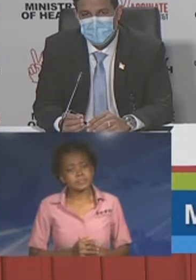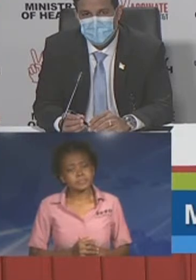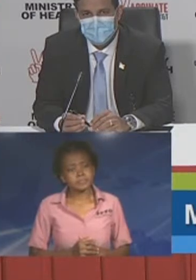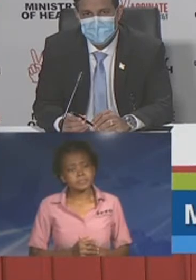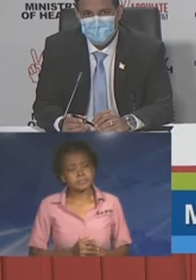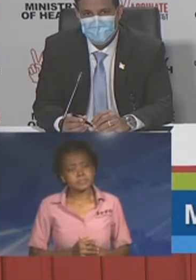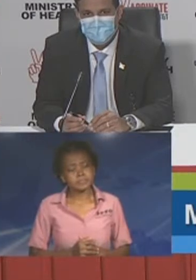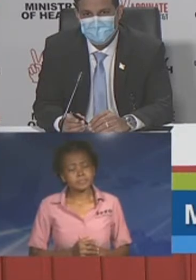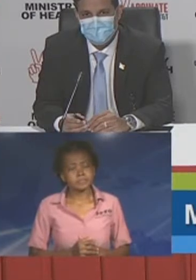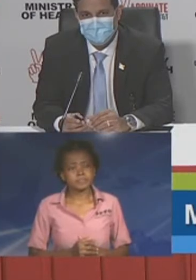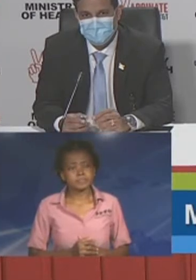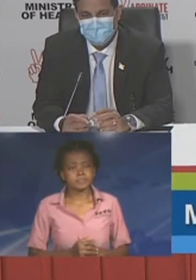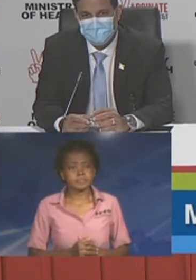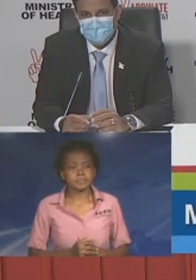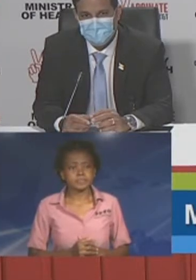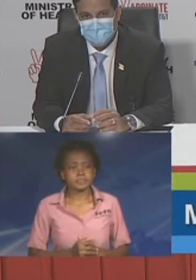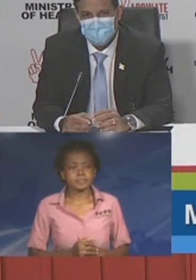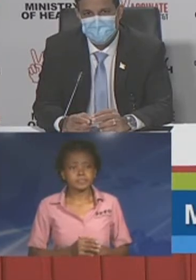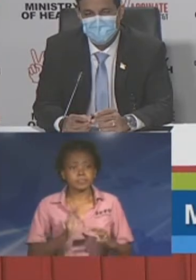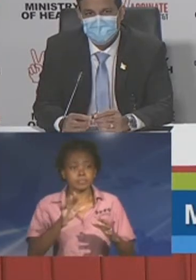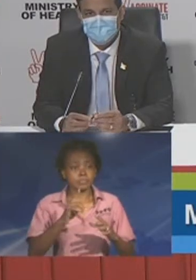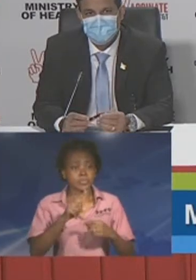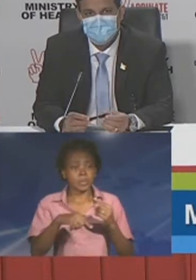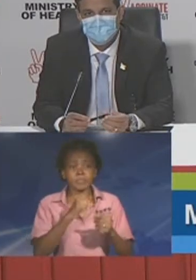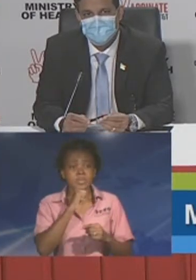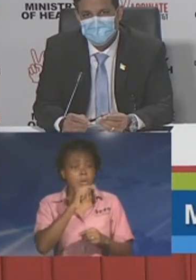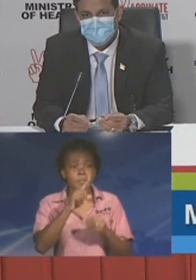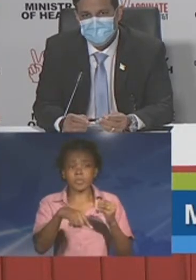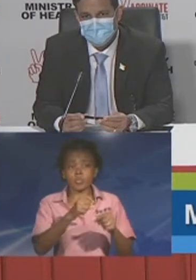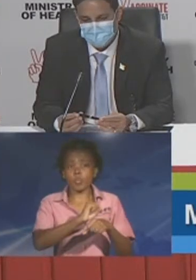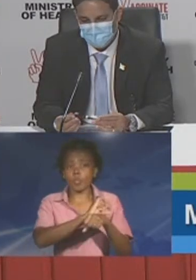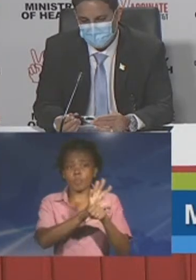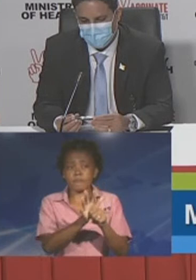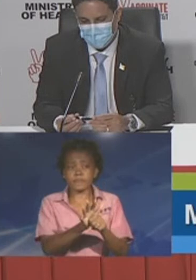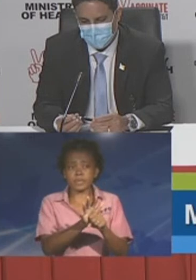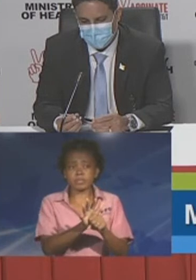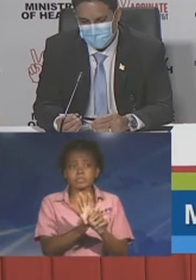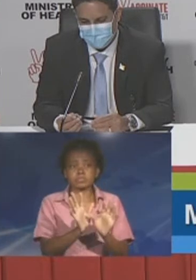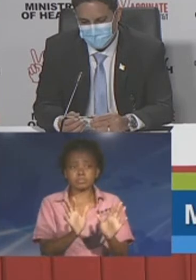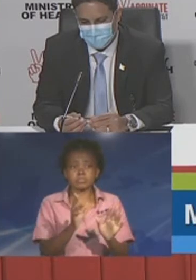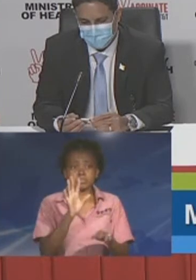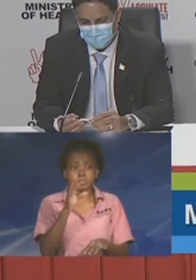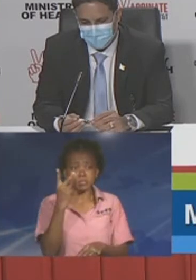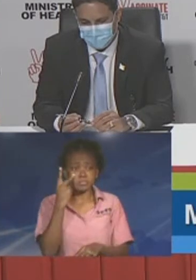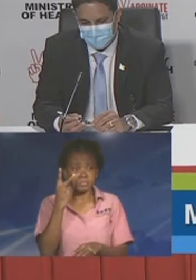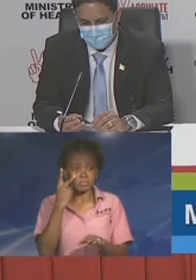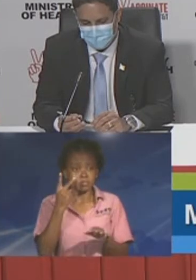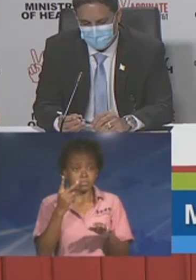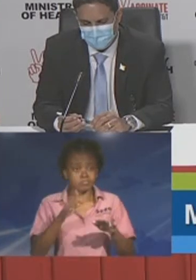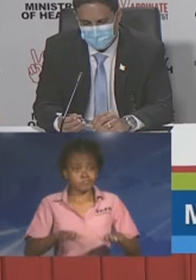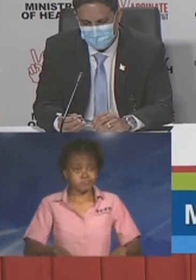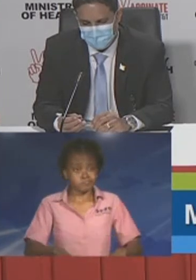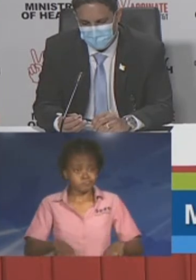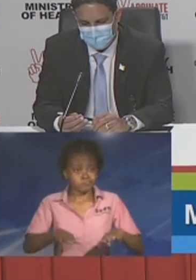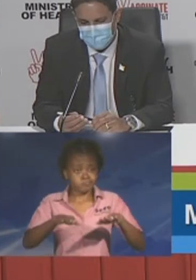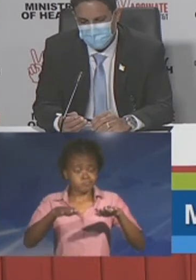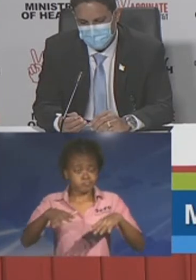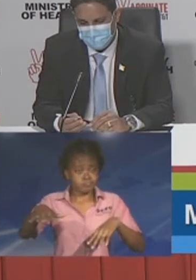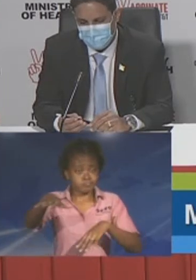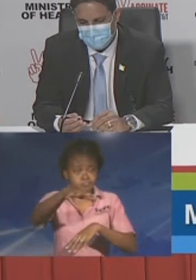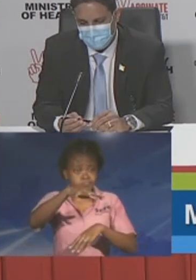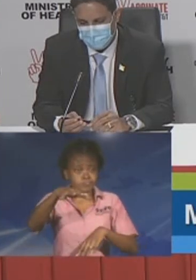do. This is unrelated to COVID-19, but given the flood situation that several areas of Trinidad are